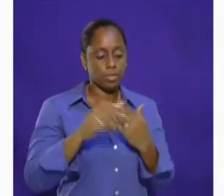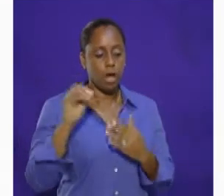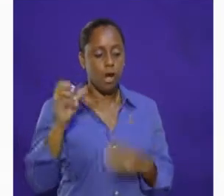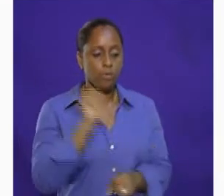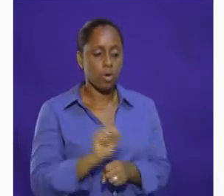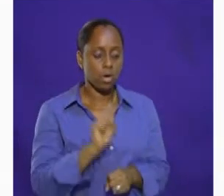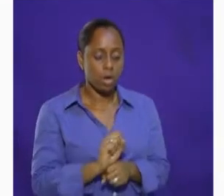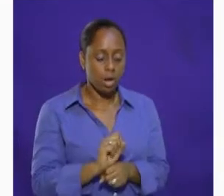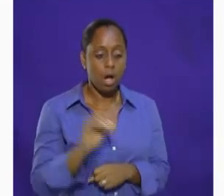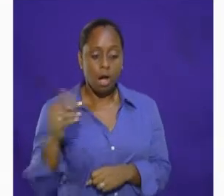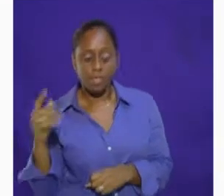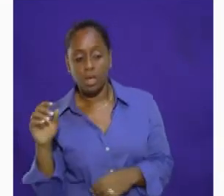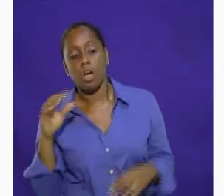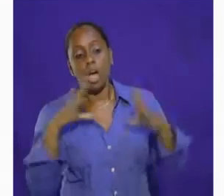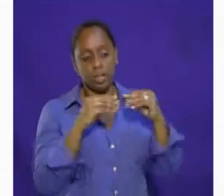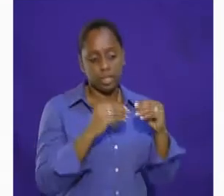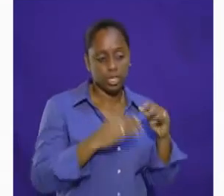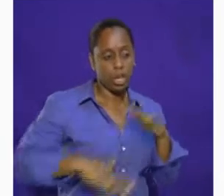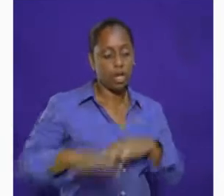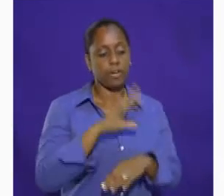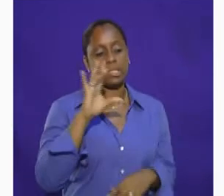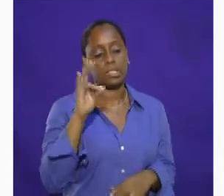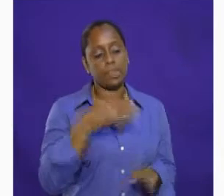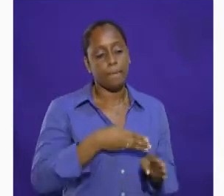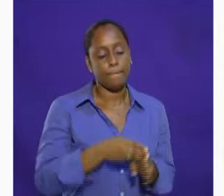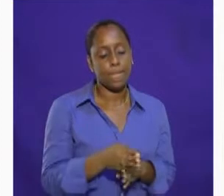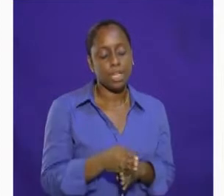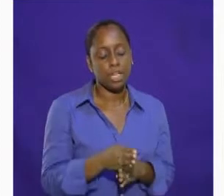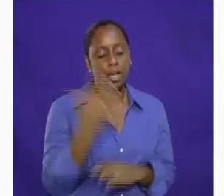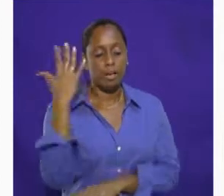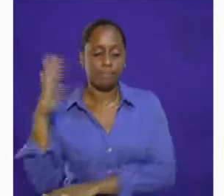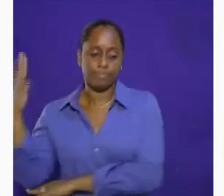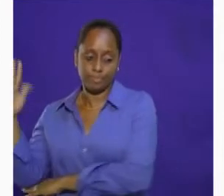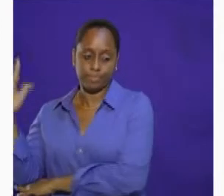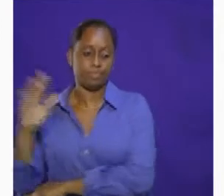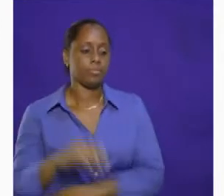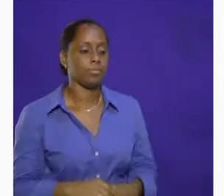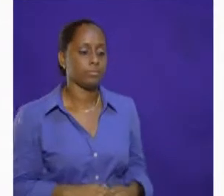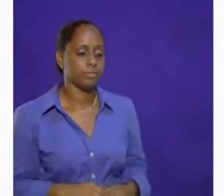Convention, covering 7 major biomes,